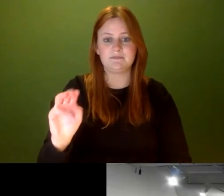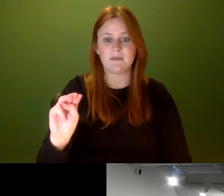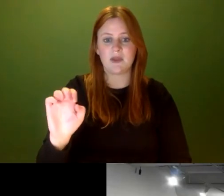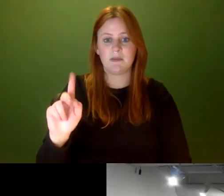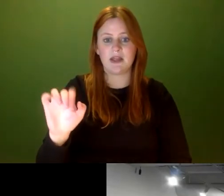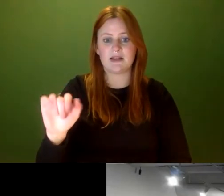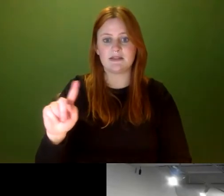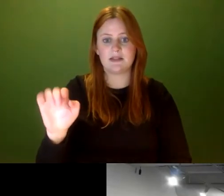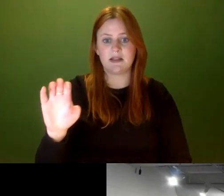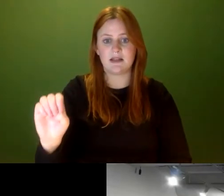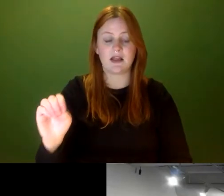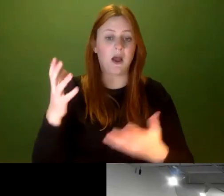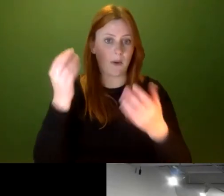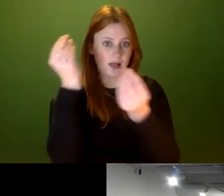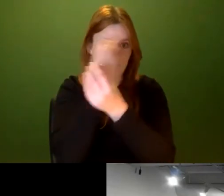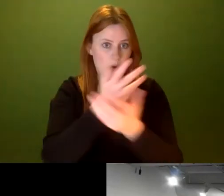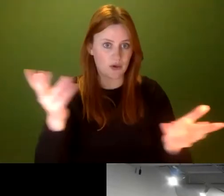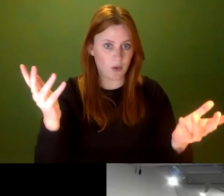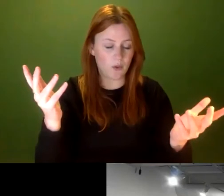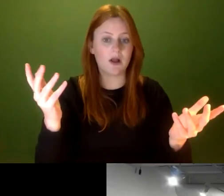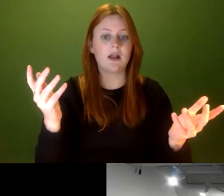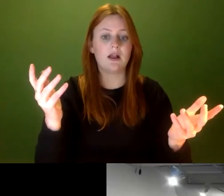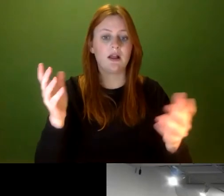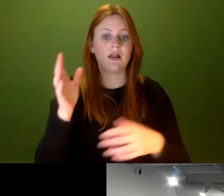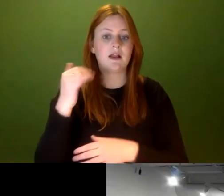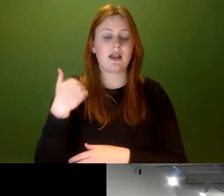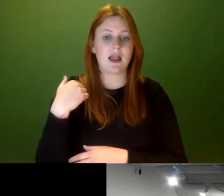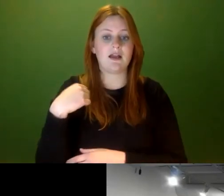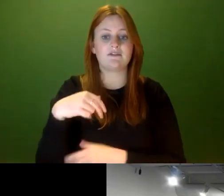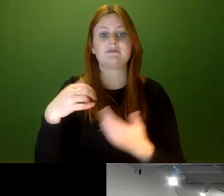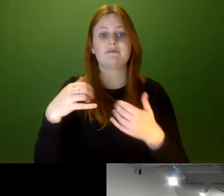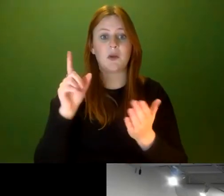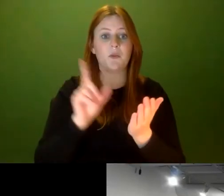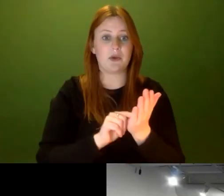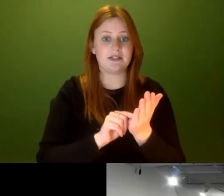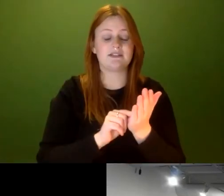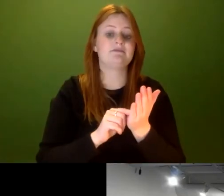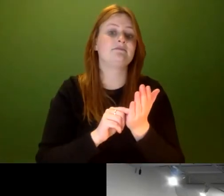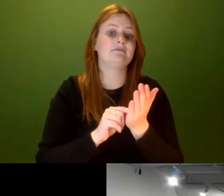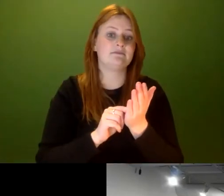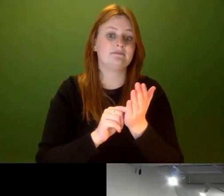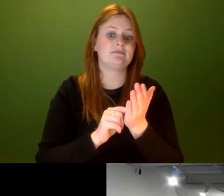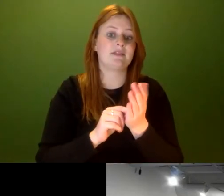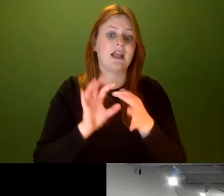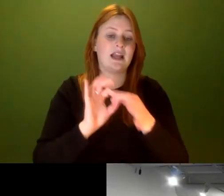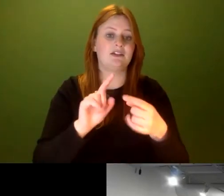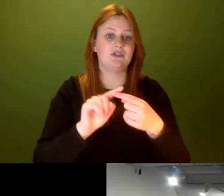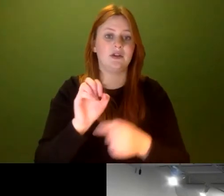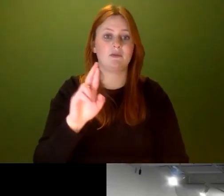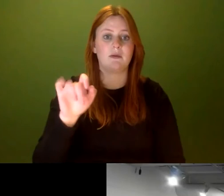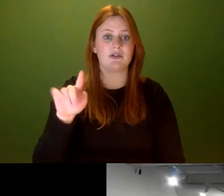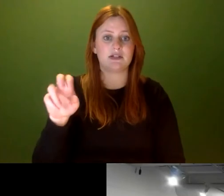this by actually letting everyone know that there is a publication forthcoming in conjunction with Eruptions, with this